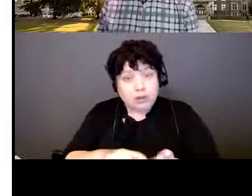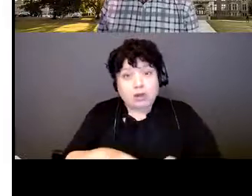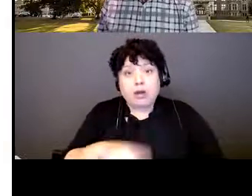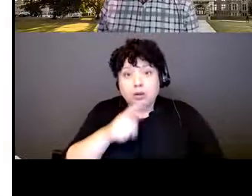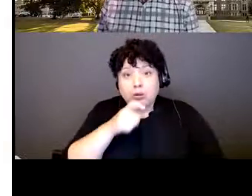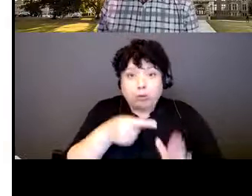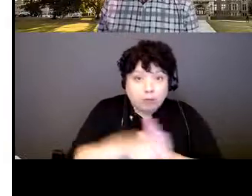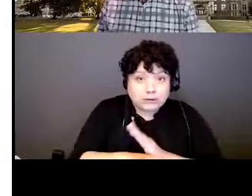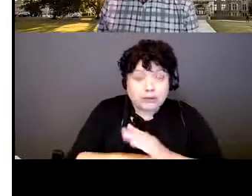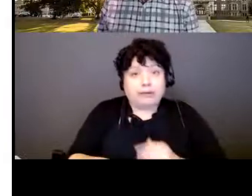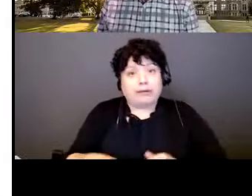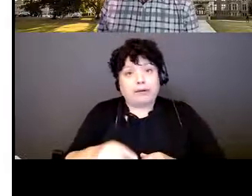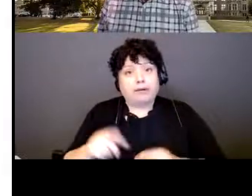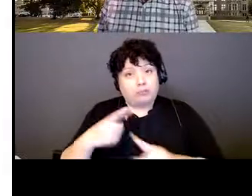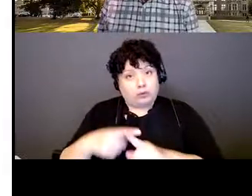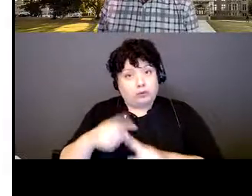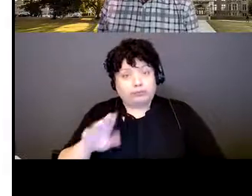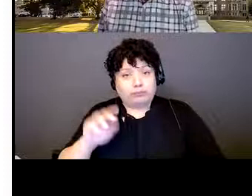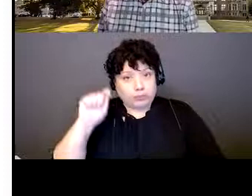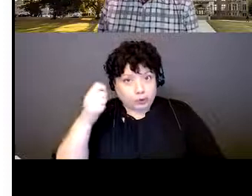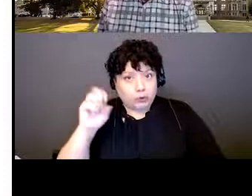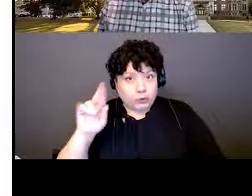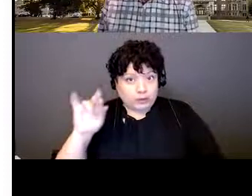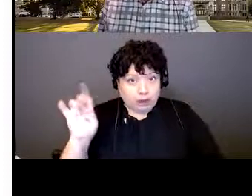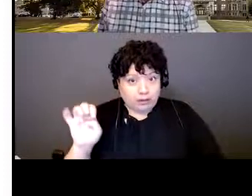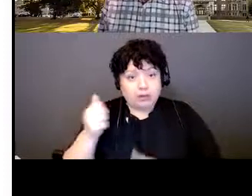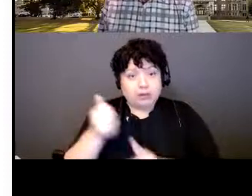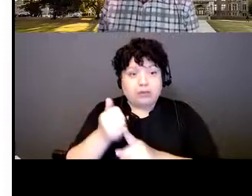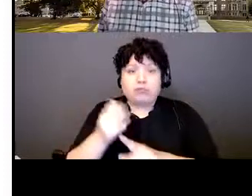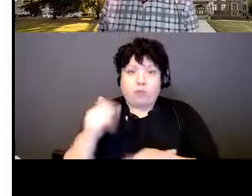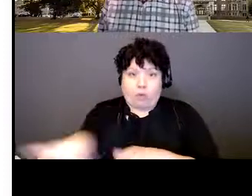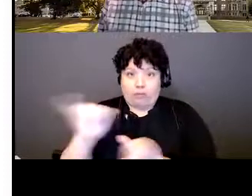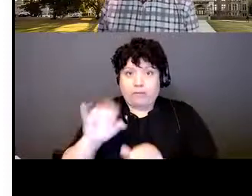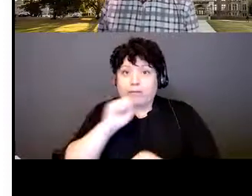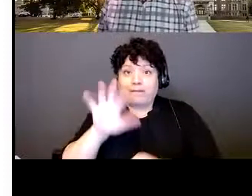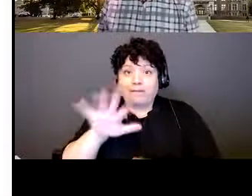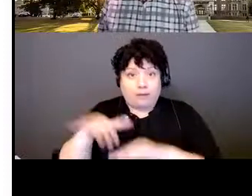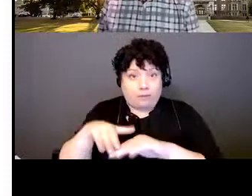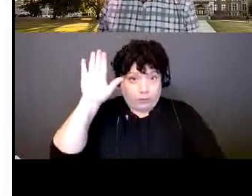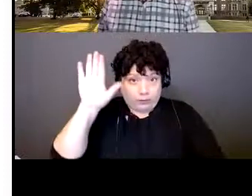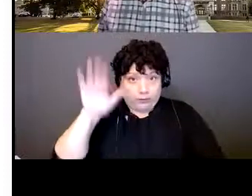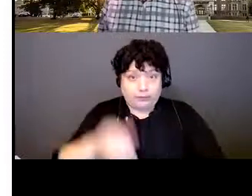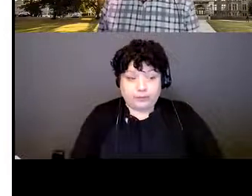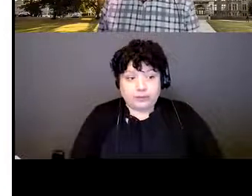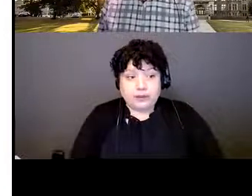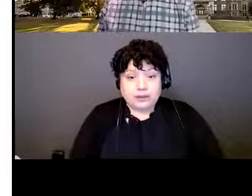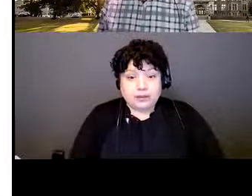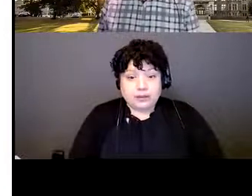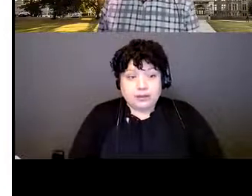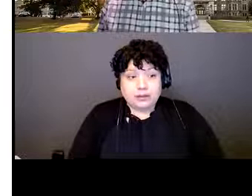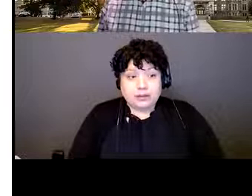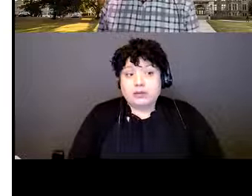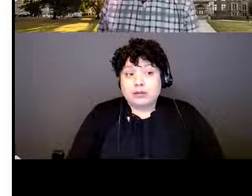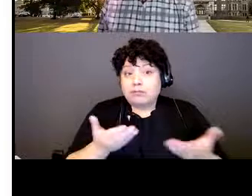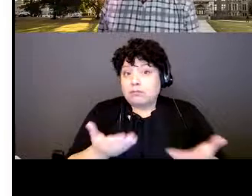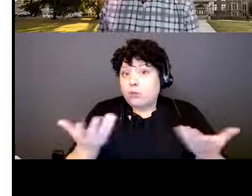are predominantly individuals 55 years of age and older. Next slide. If you look at